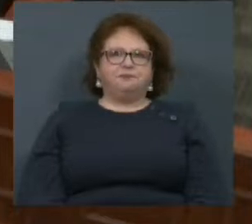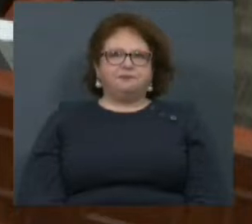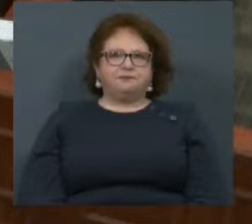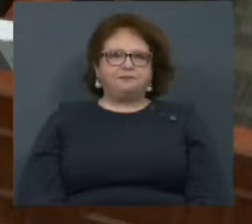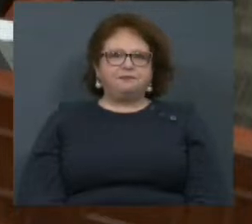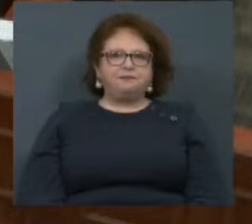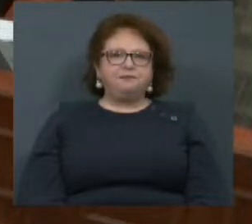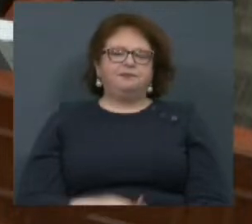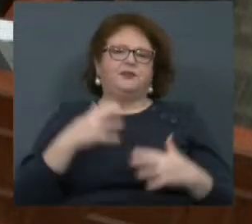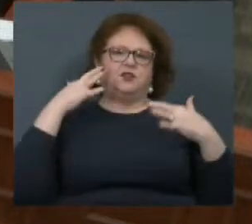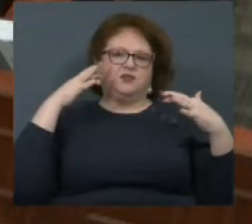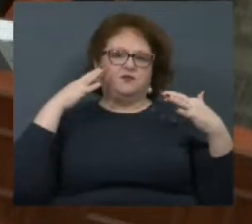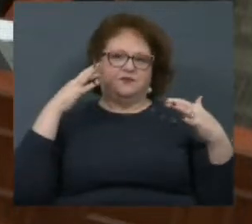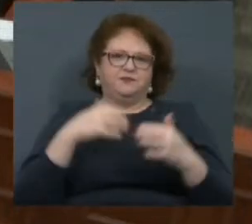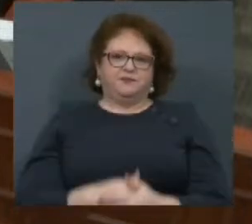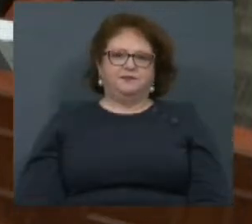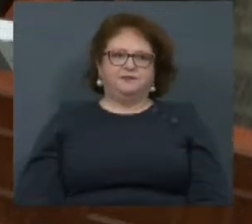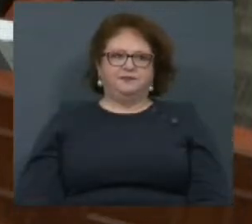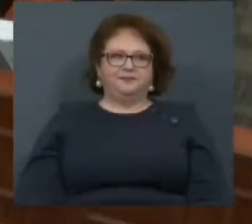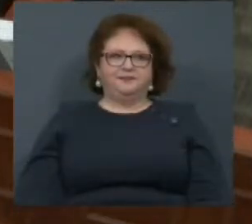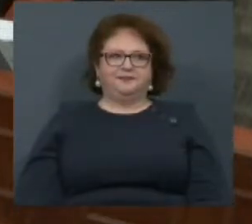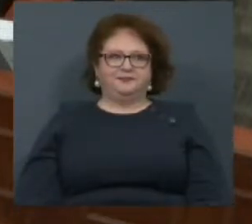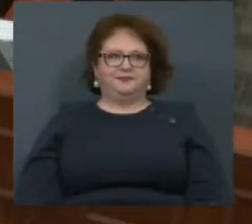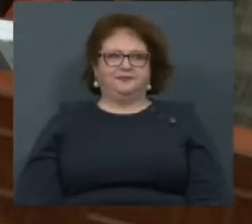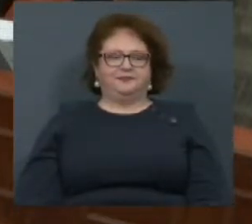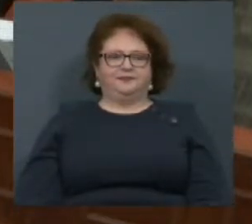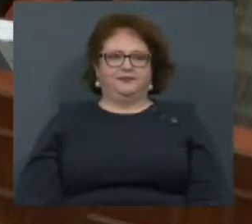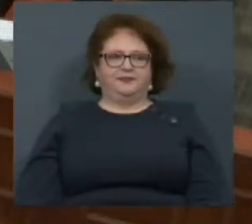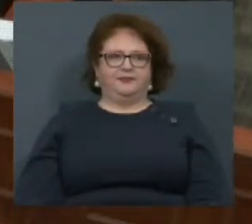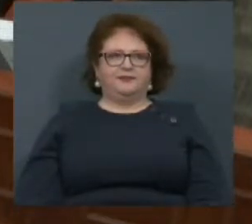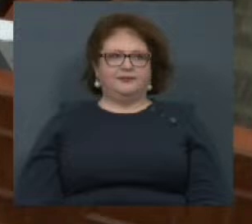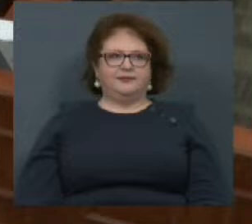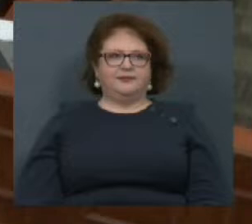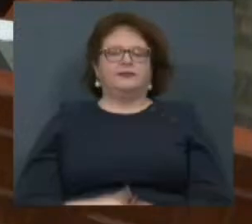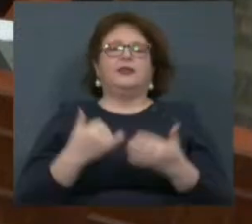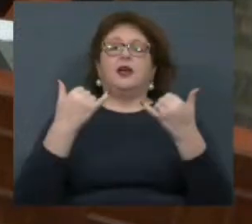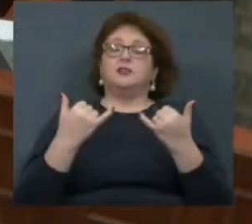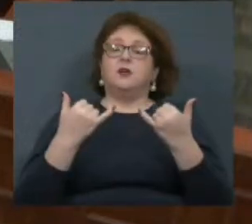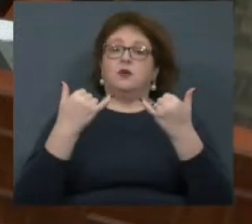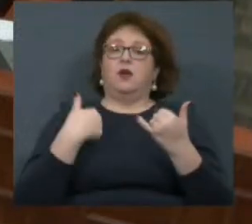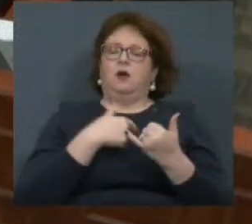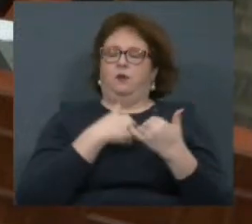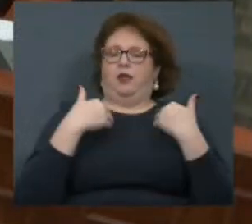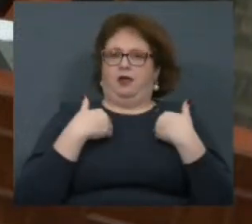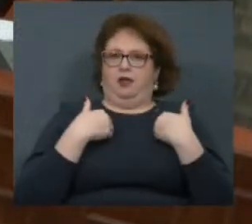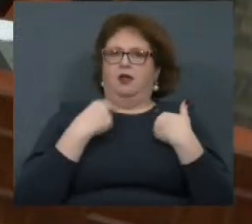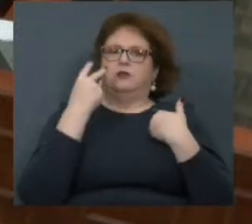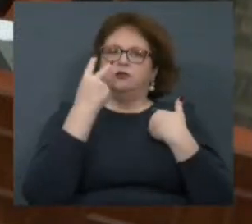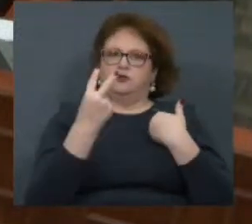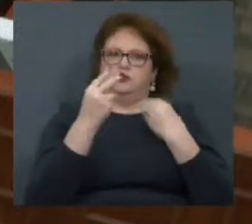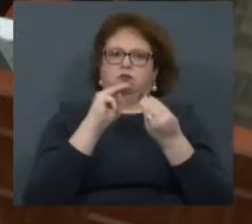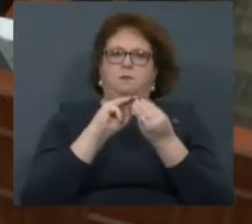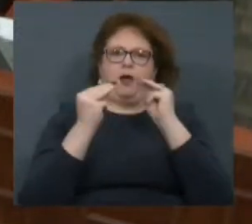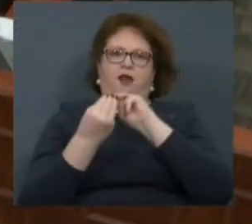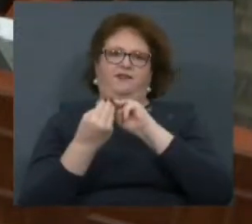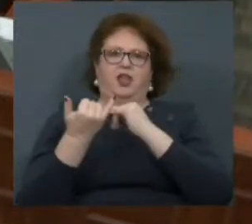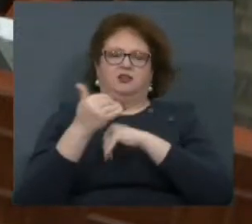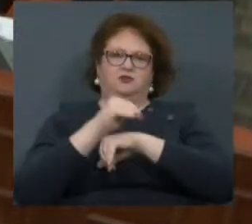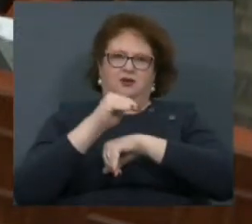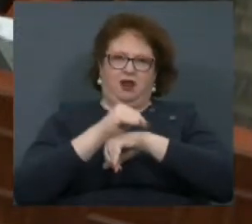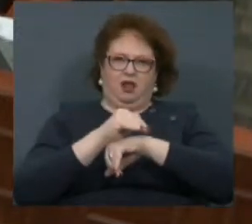That being stated, we'll now go to, we have two modifications, I believe. One is